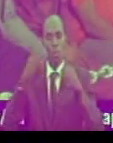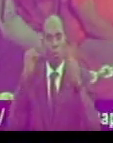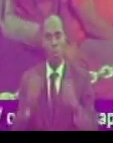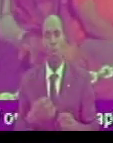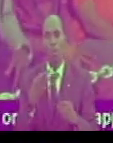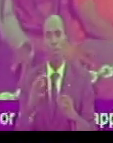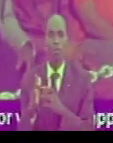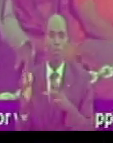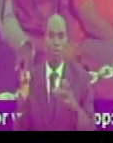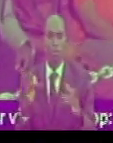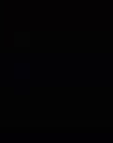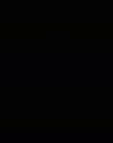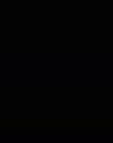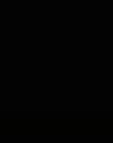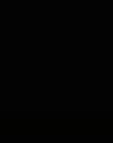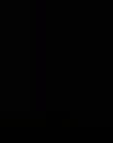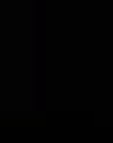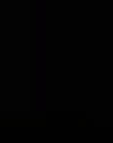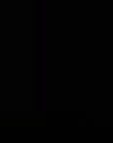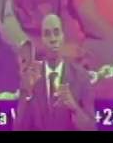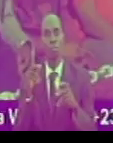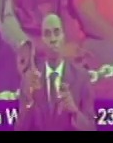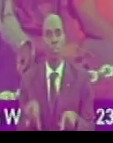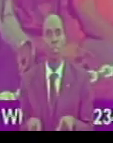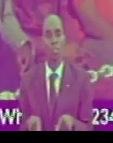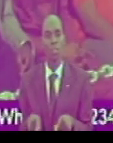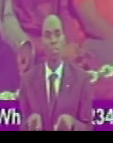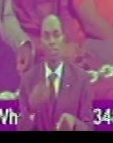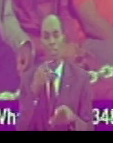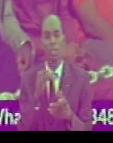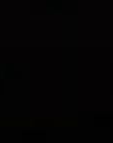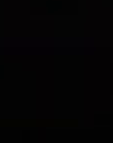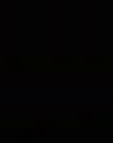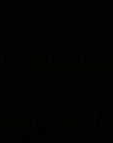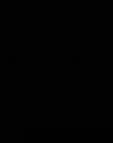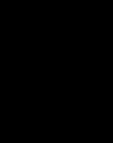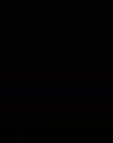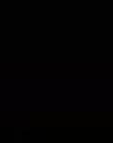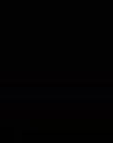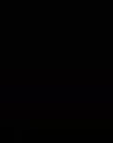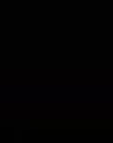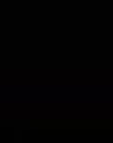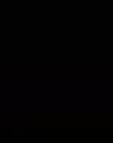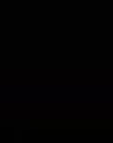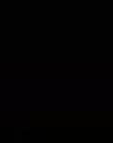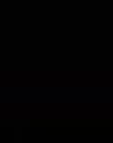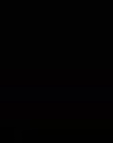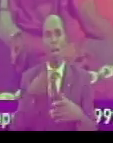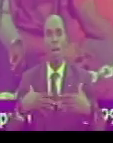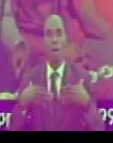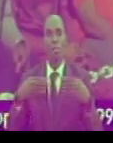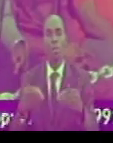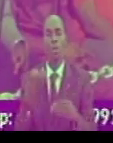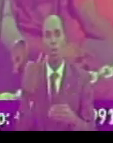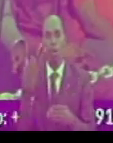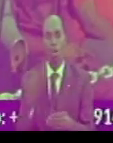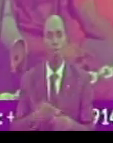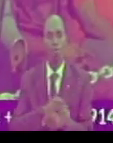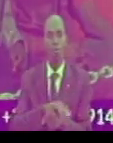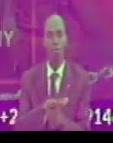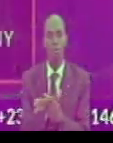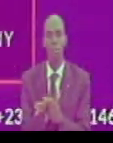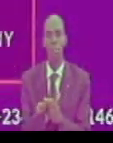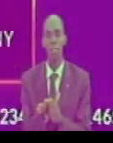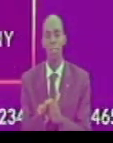am healed of COVID-19. I tested positive a week ago. Prayer of